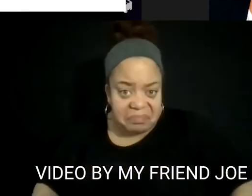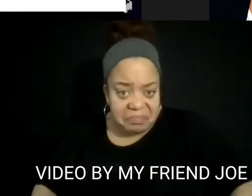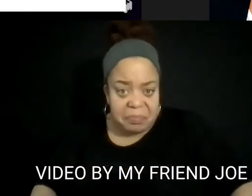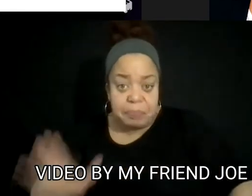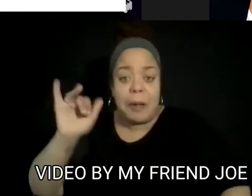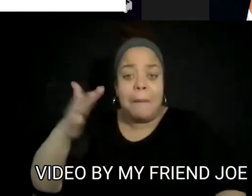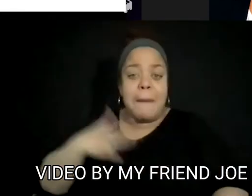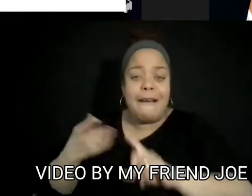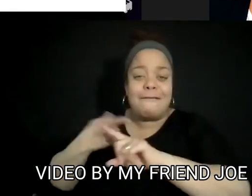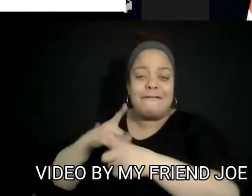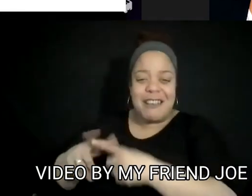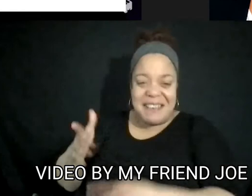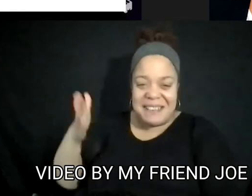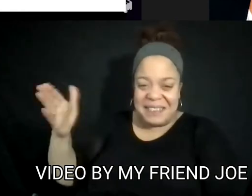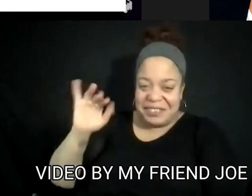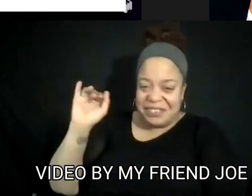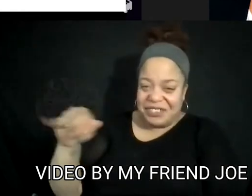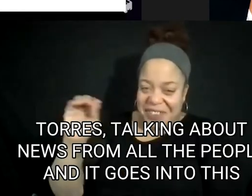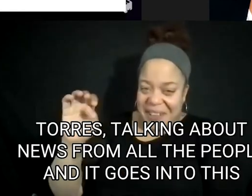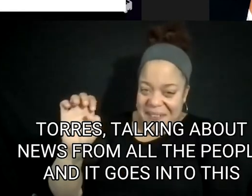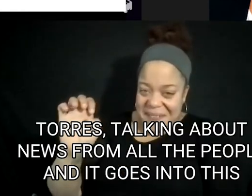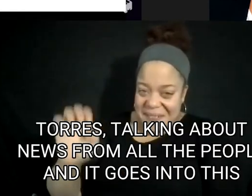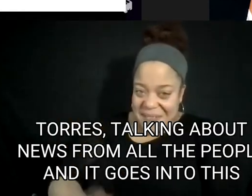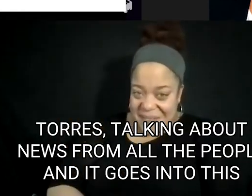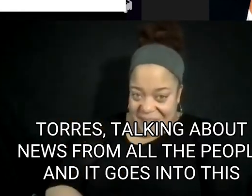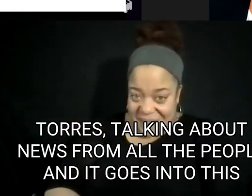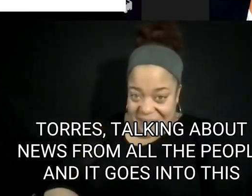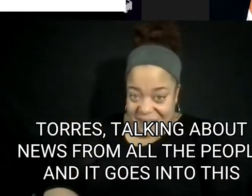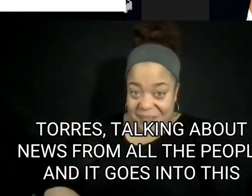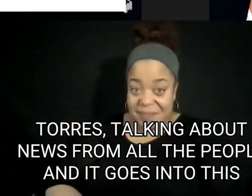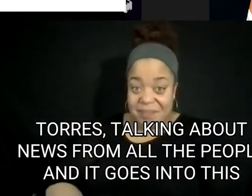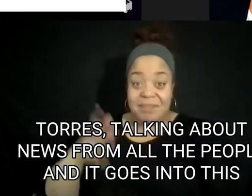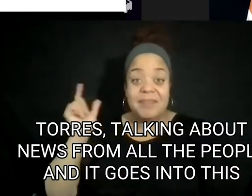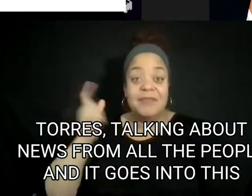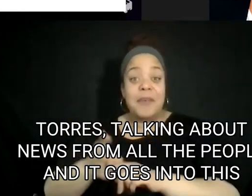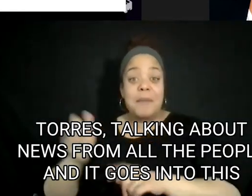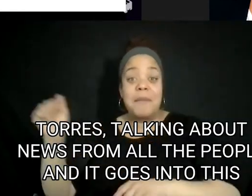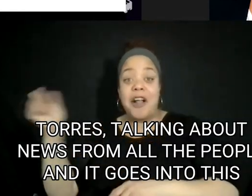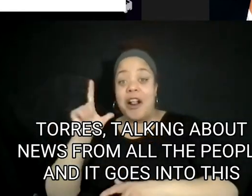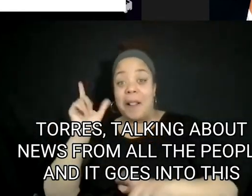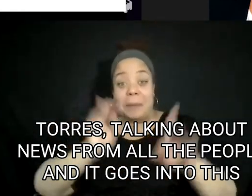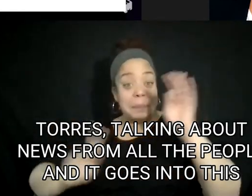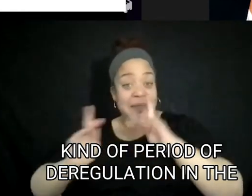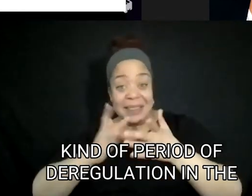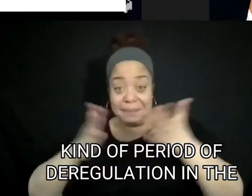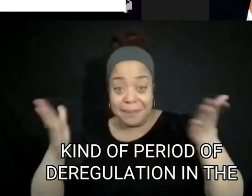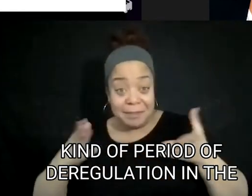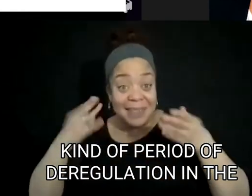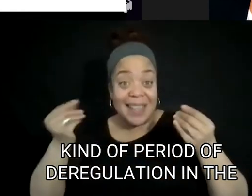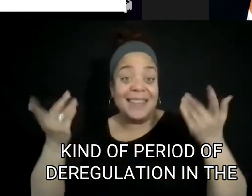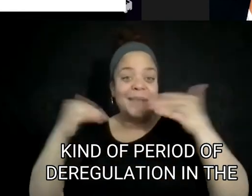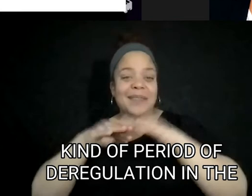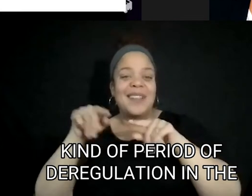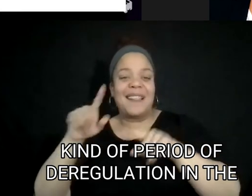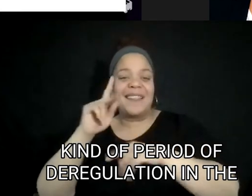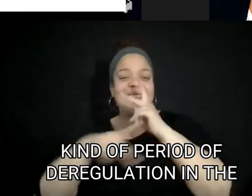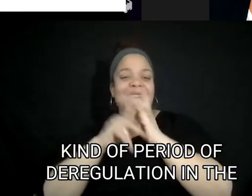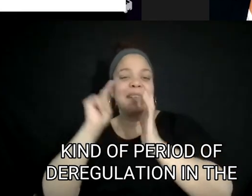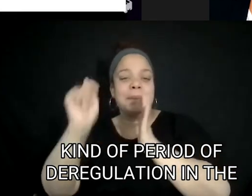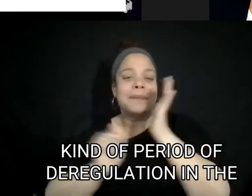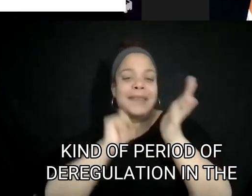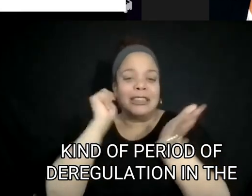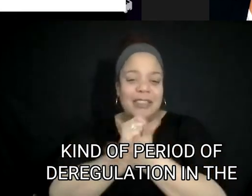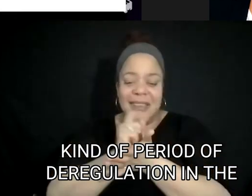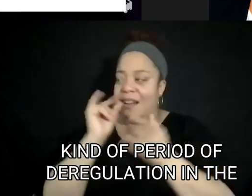it goes into this kind of period of deregulation in the 1980s and 1990s. So let me go ahead and share my screen